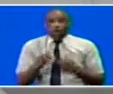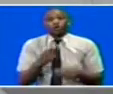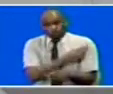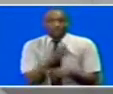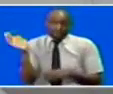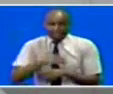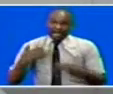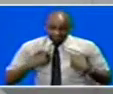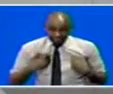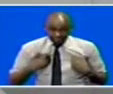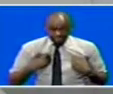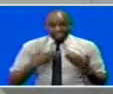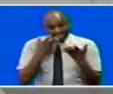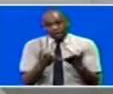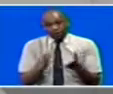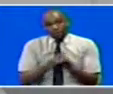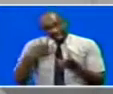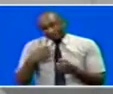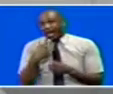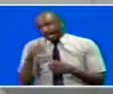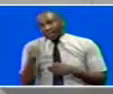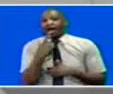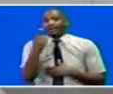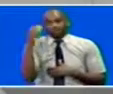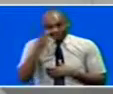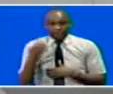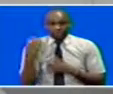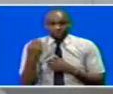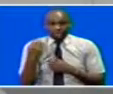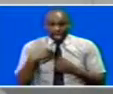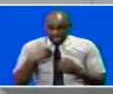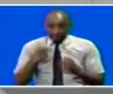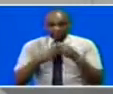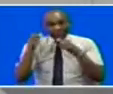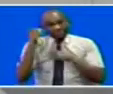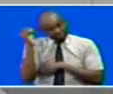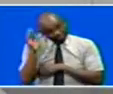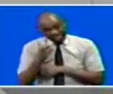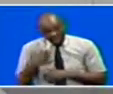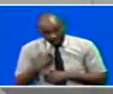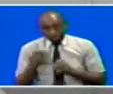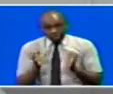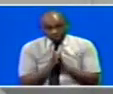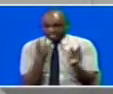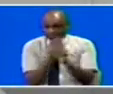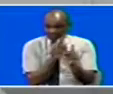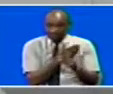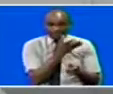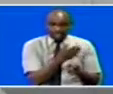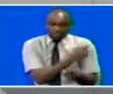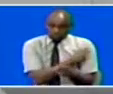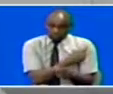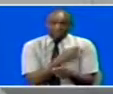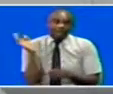at work. At Likoni District, we have 100%. Chuda, we have 70%. And Kotri is about 70% of the